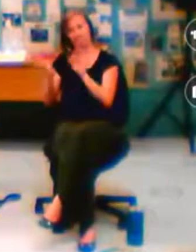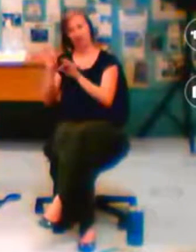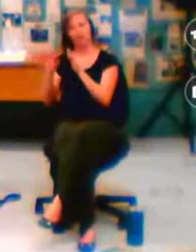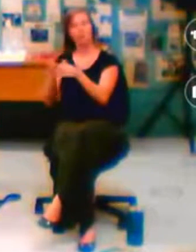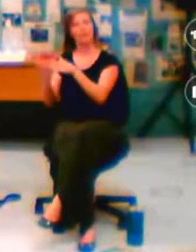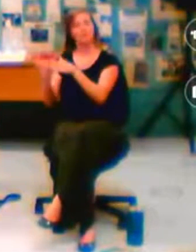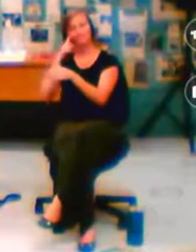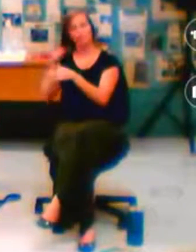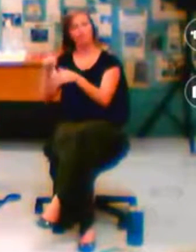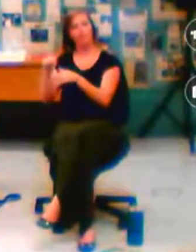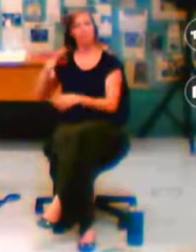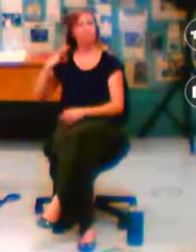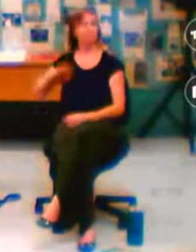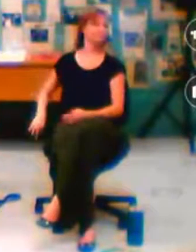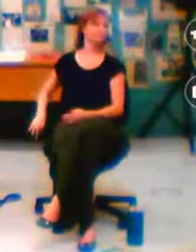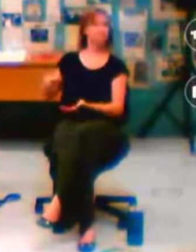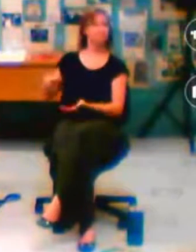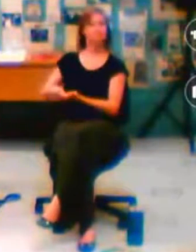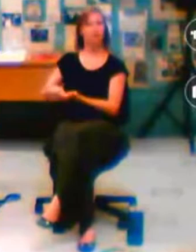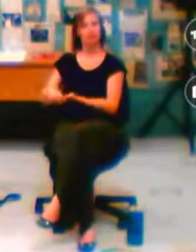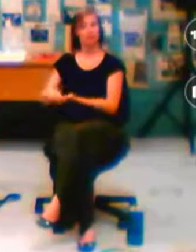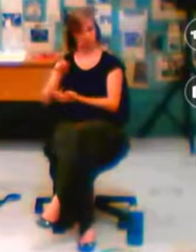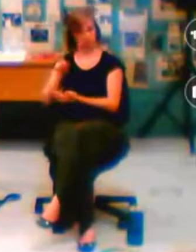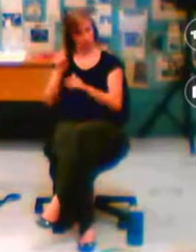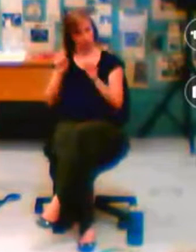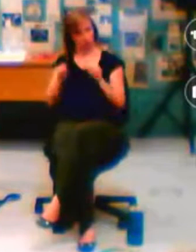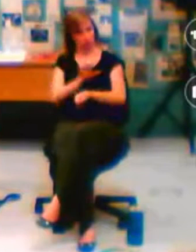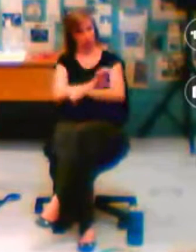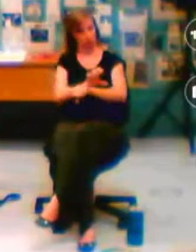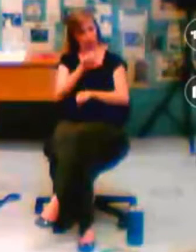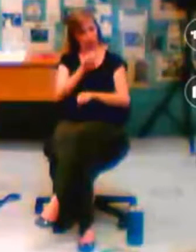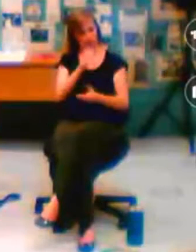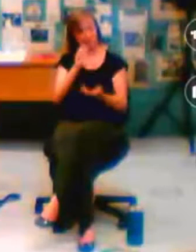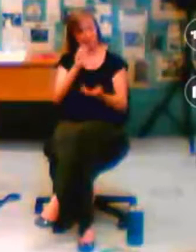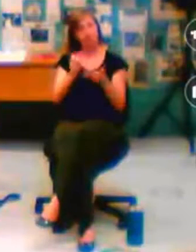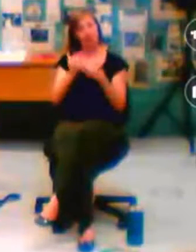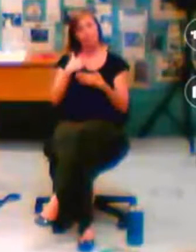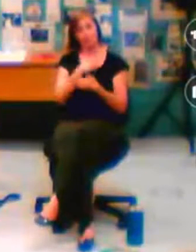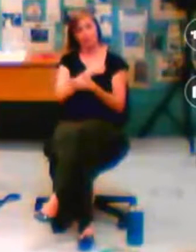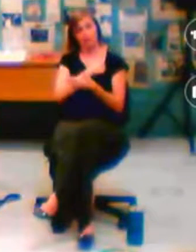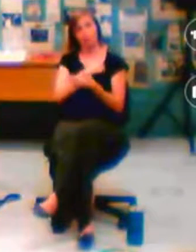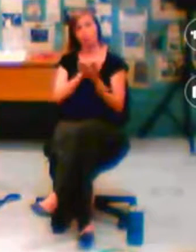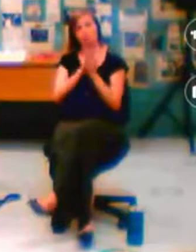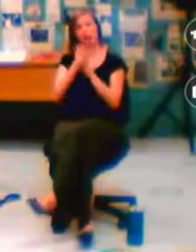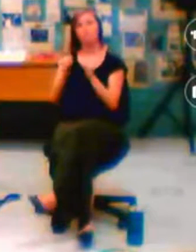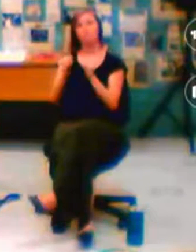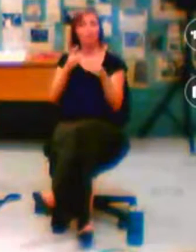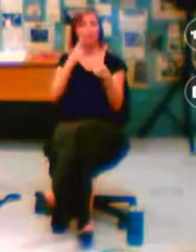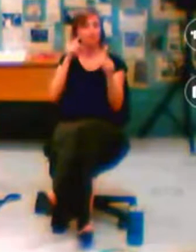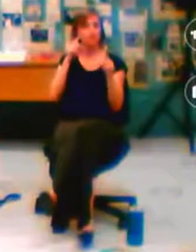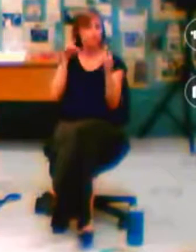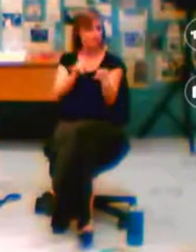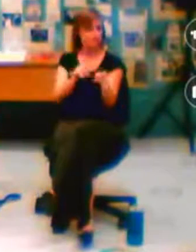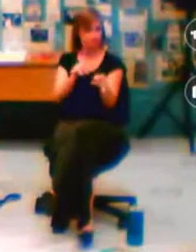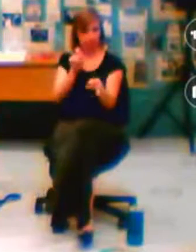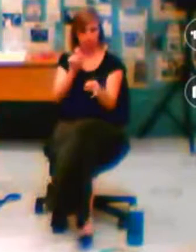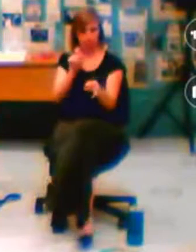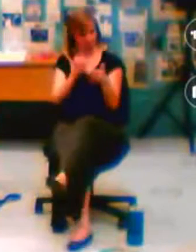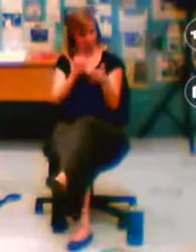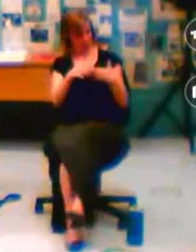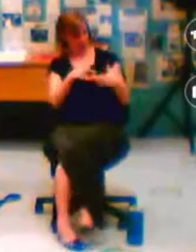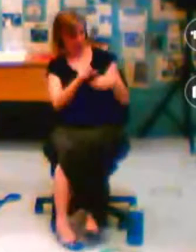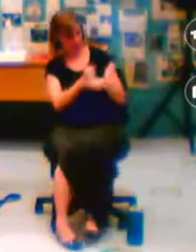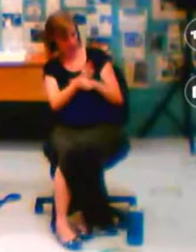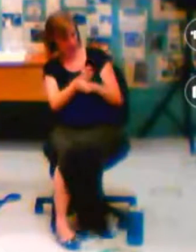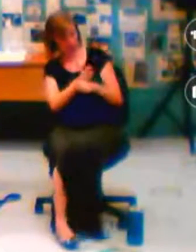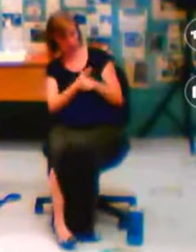DME, a lot of daily need type things, there's been industries built around us and they find